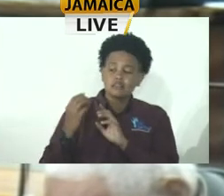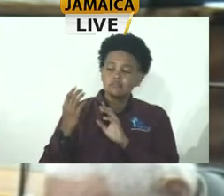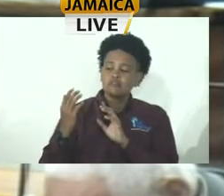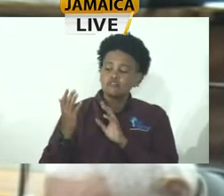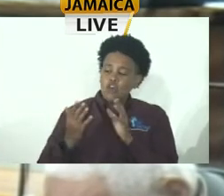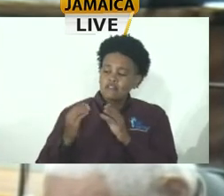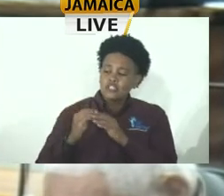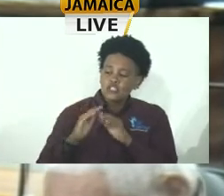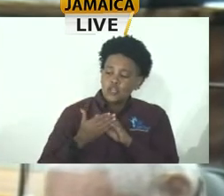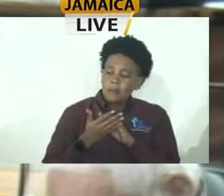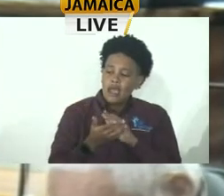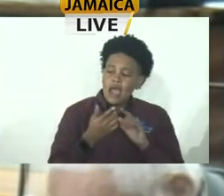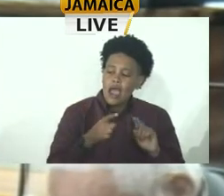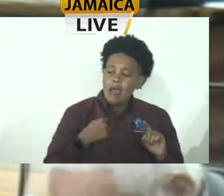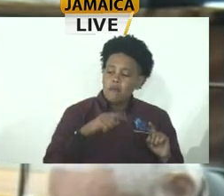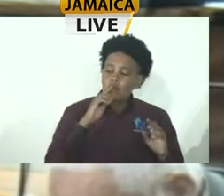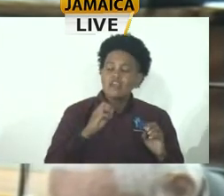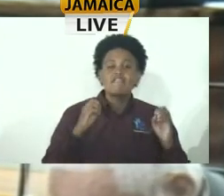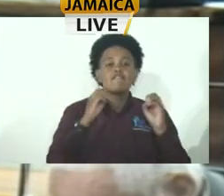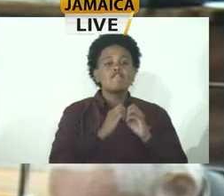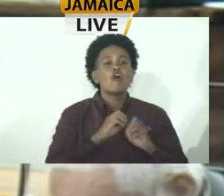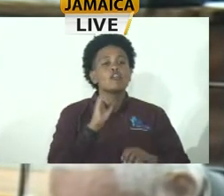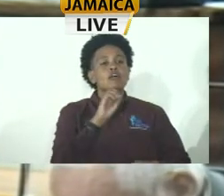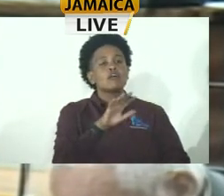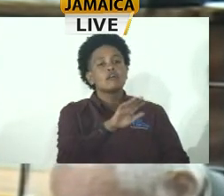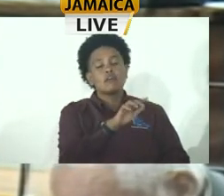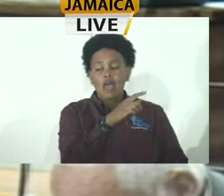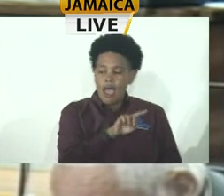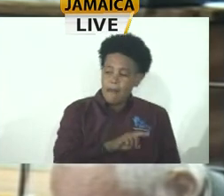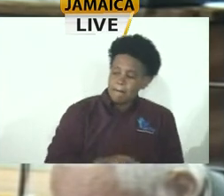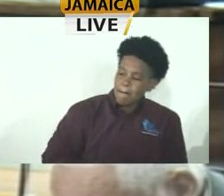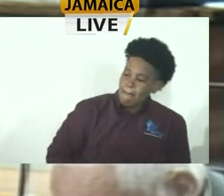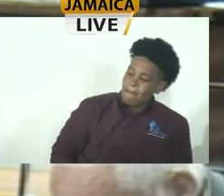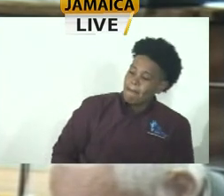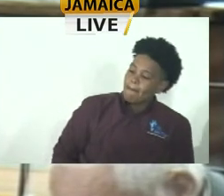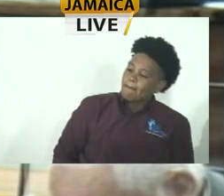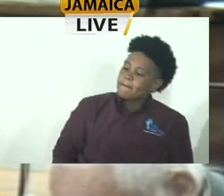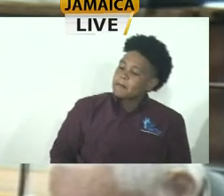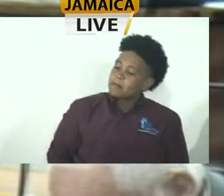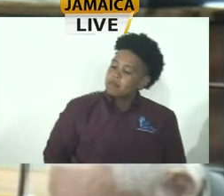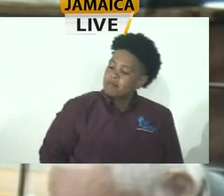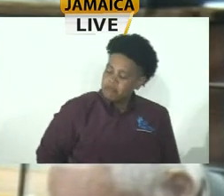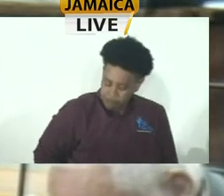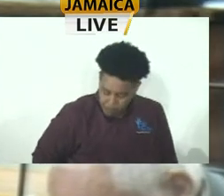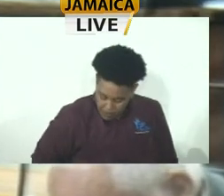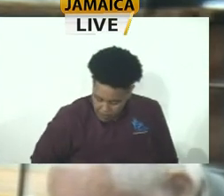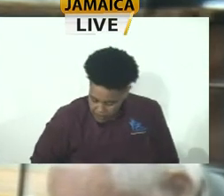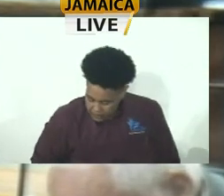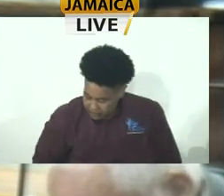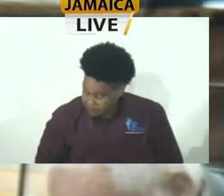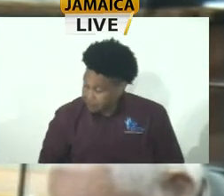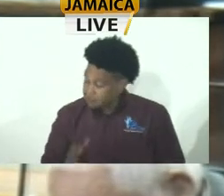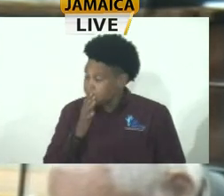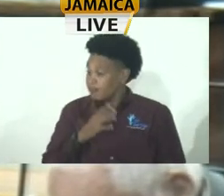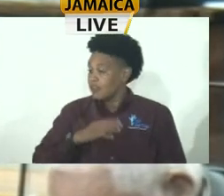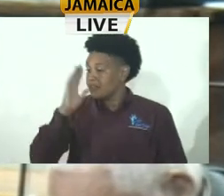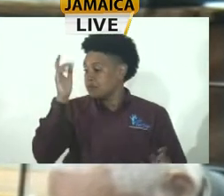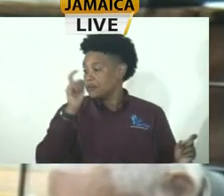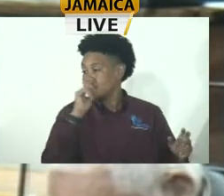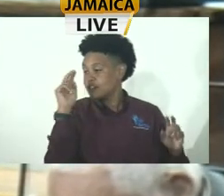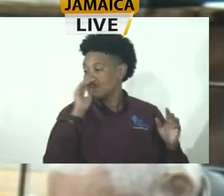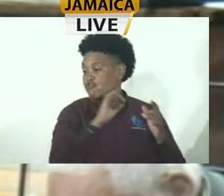country i'll speak further on that madam speaker madam speaker as it relates to protected areas